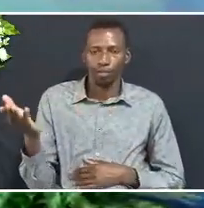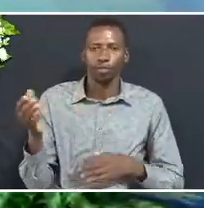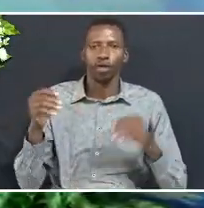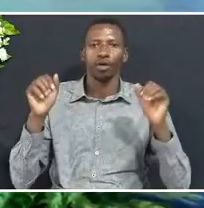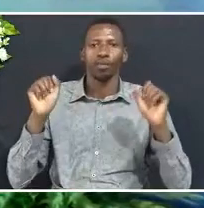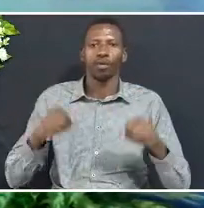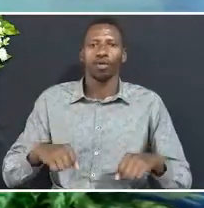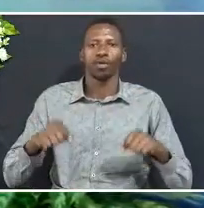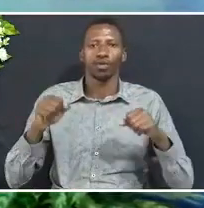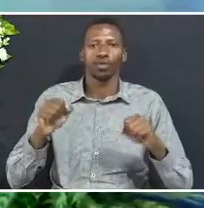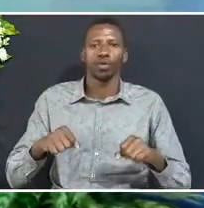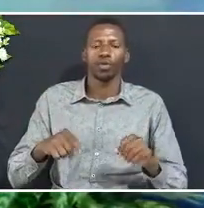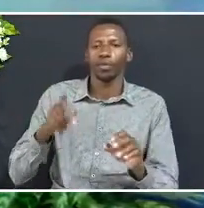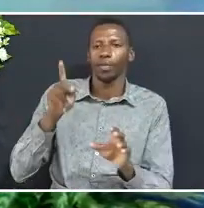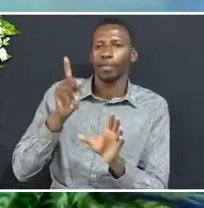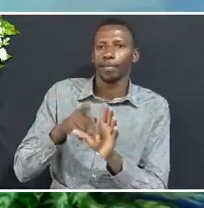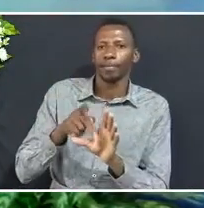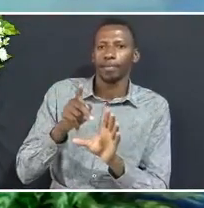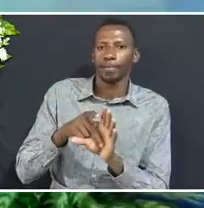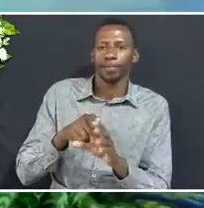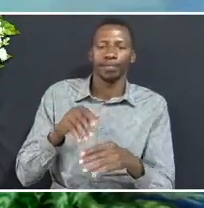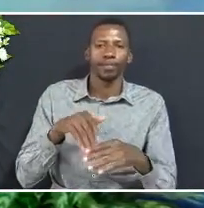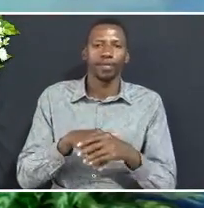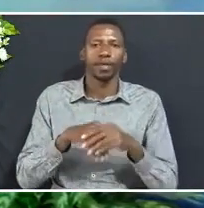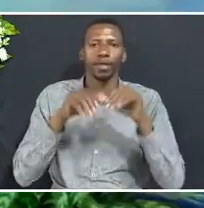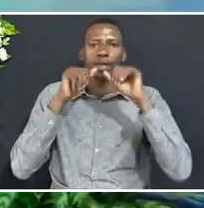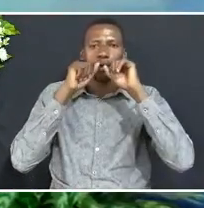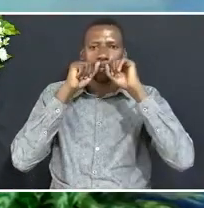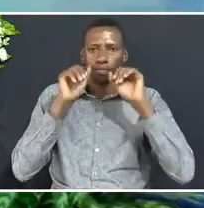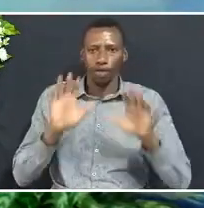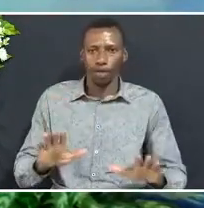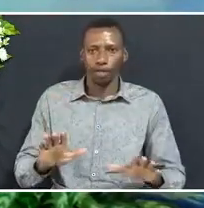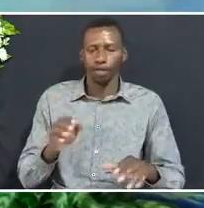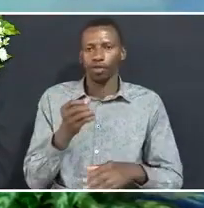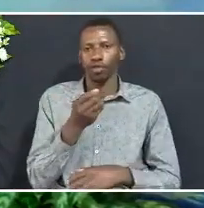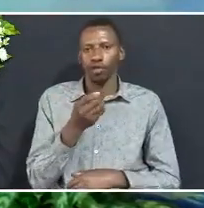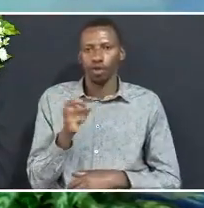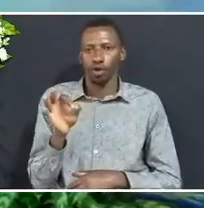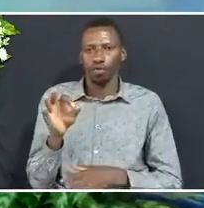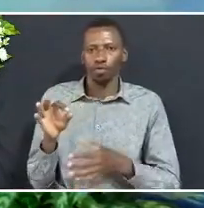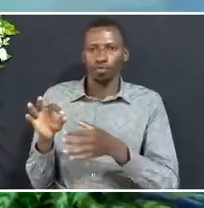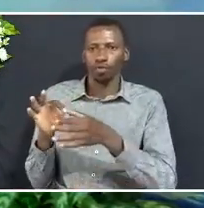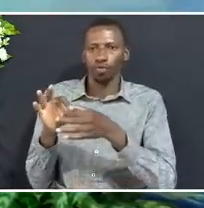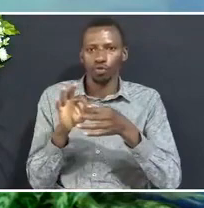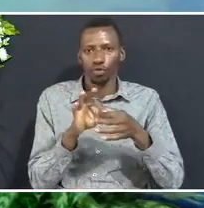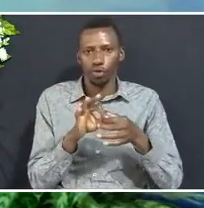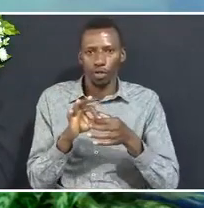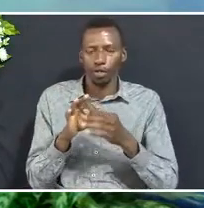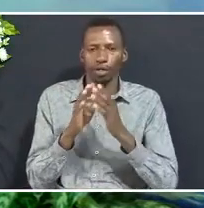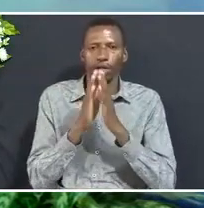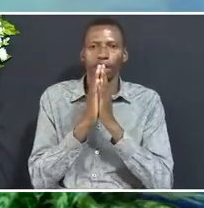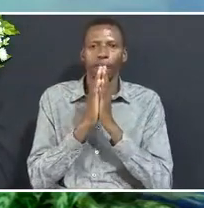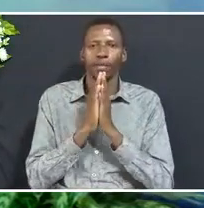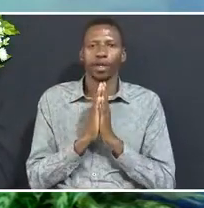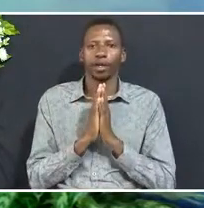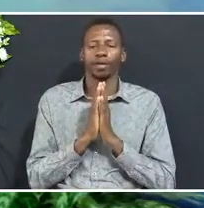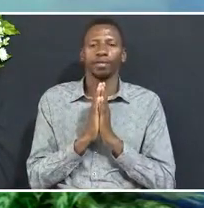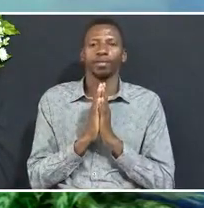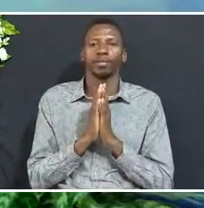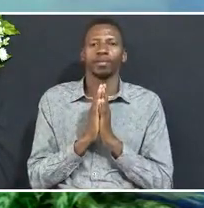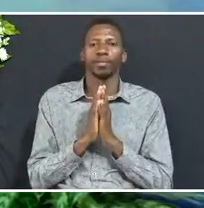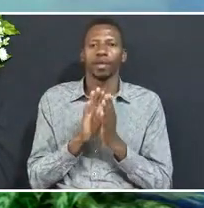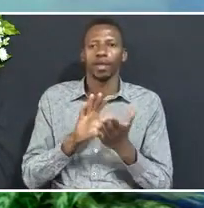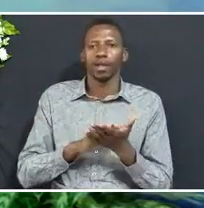the blessing of the United Prayer Network that the church